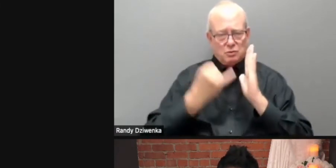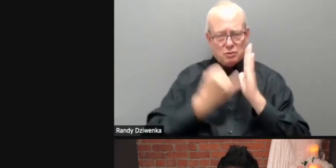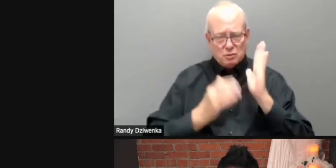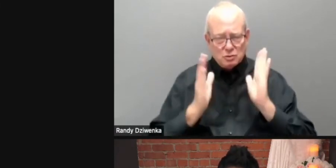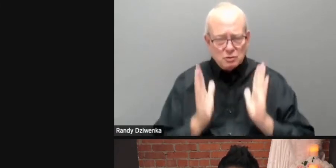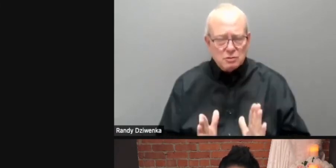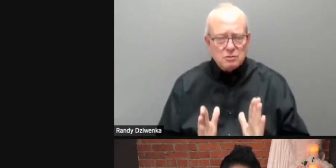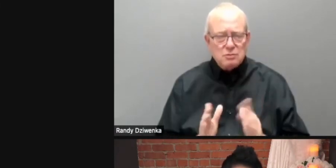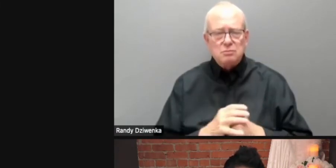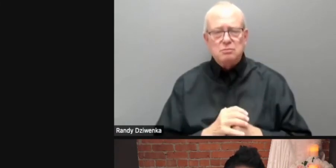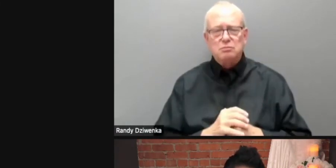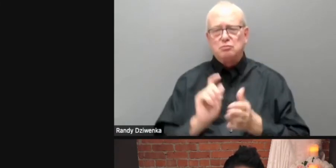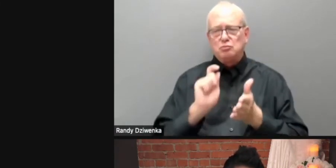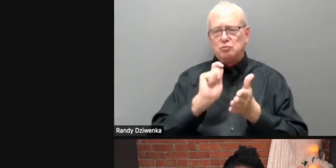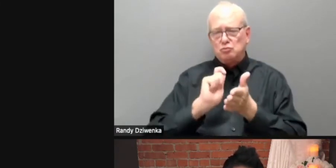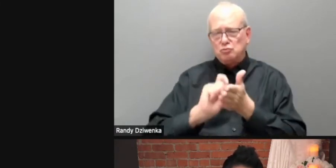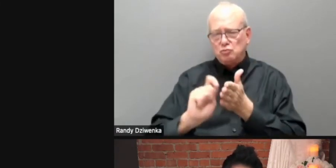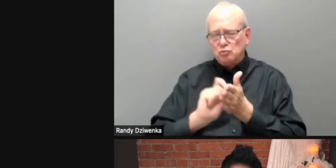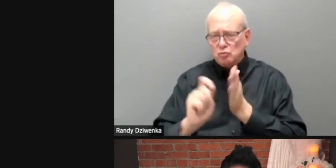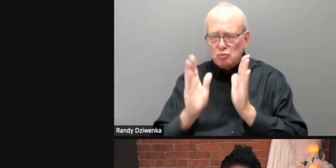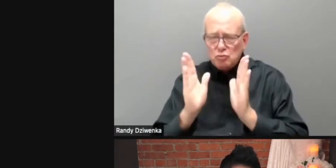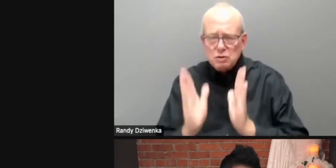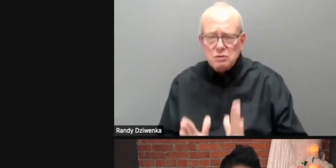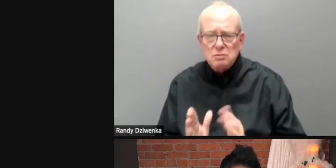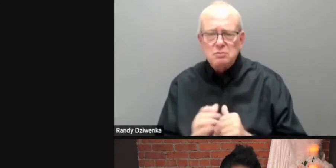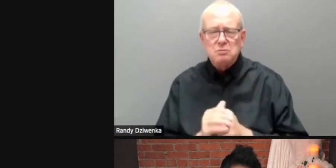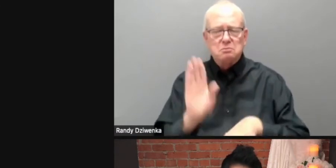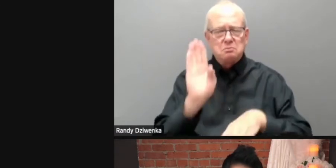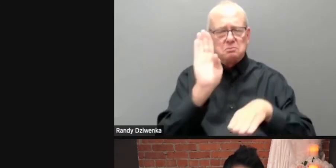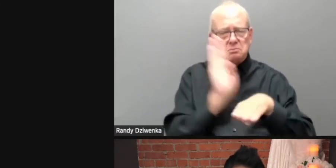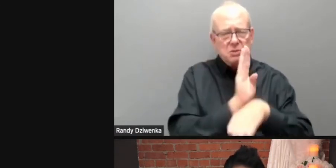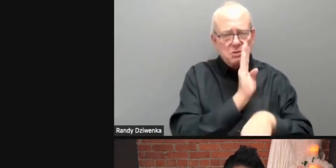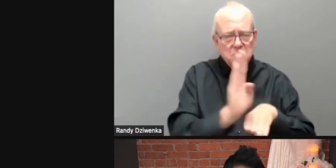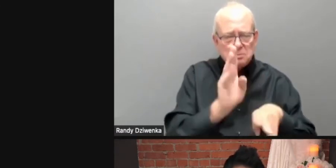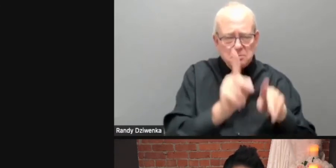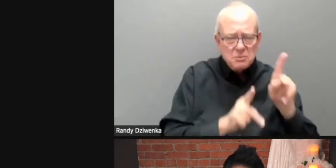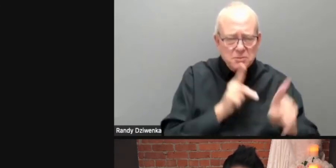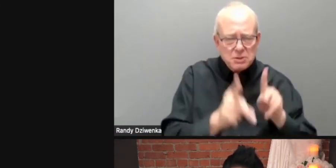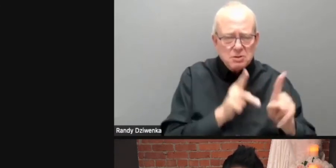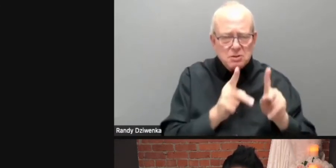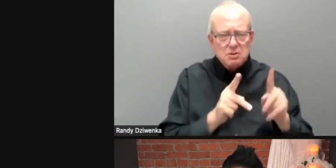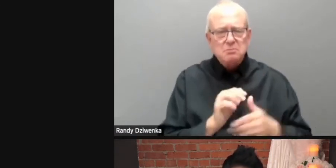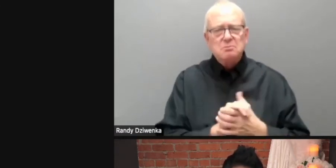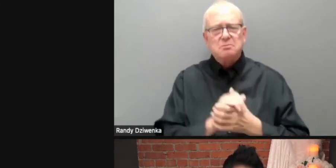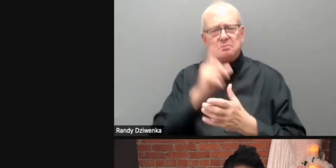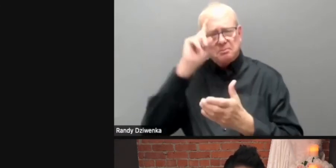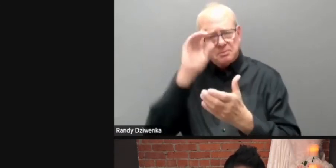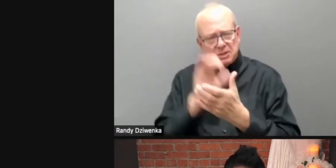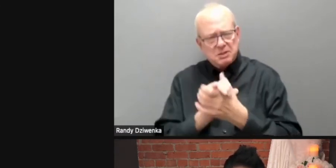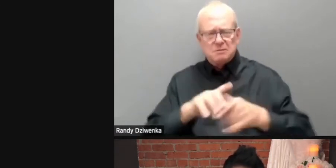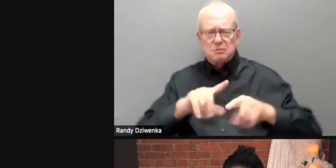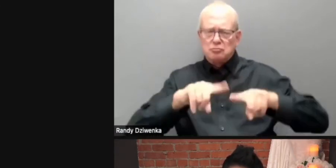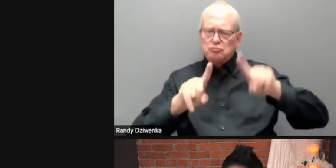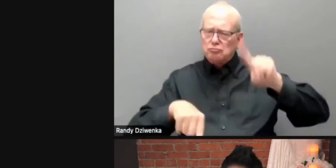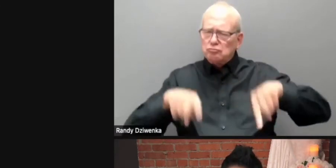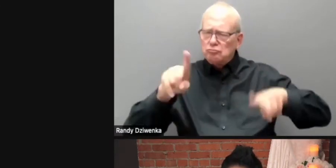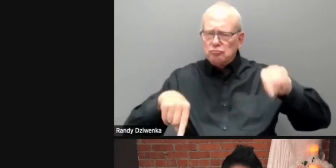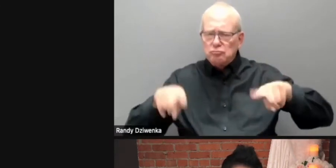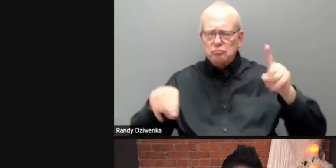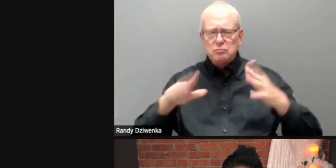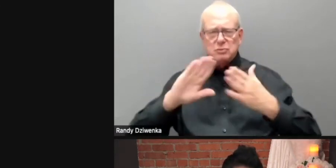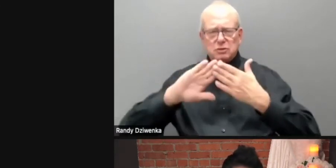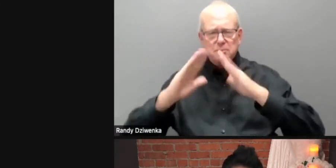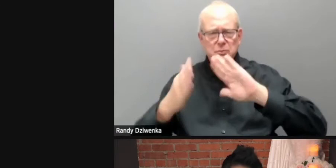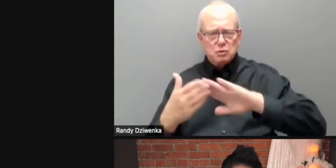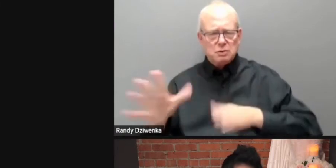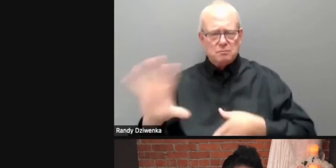change. They believe that diverse communities of artists, designers, musicians, and makers